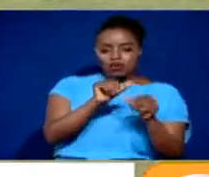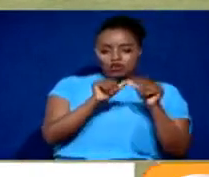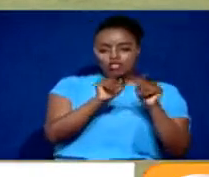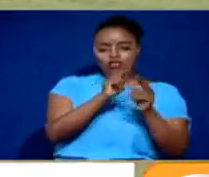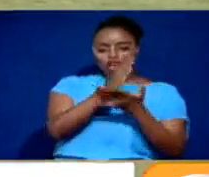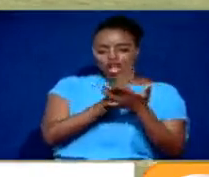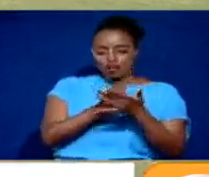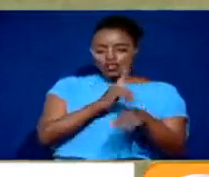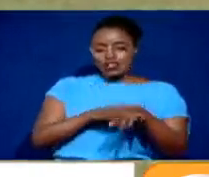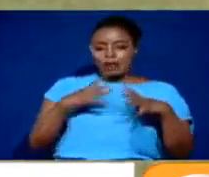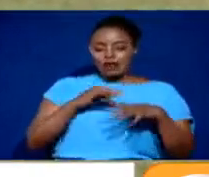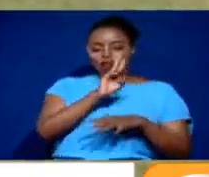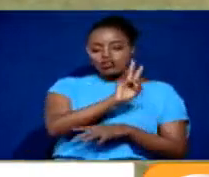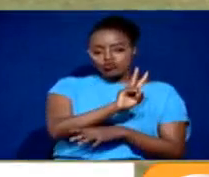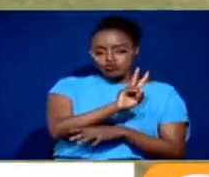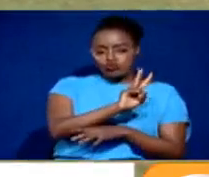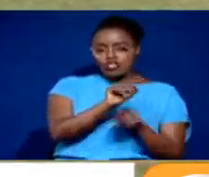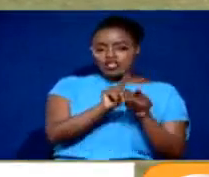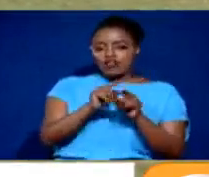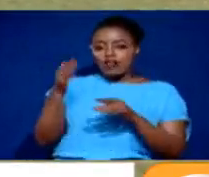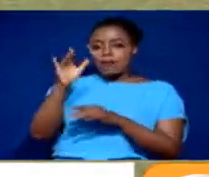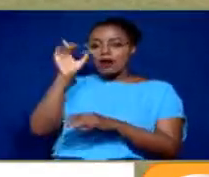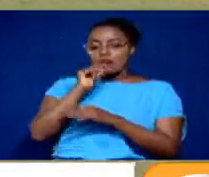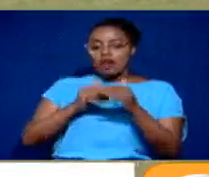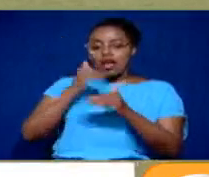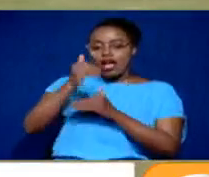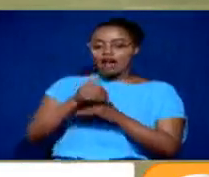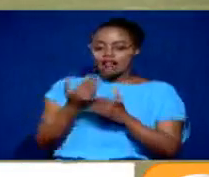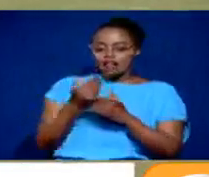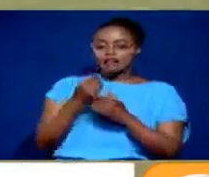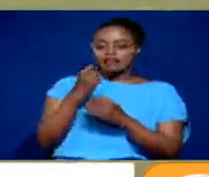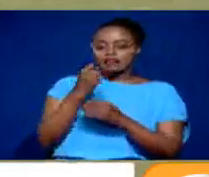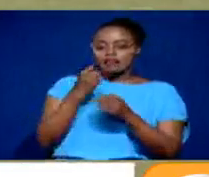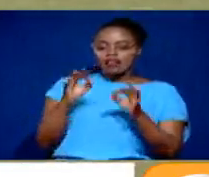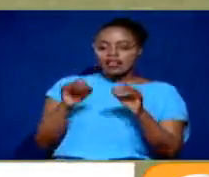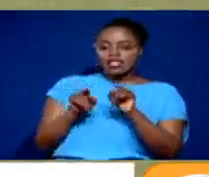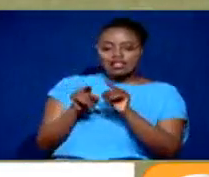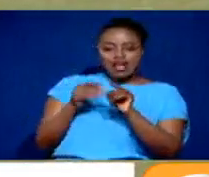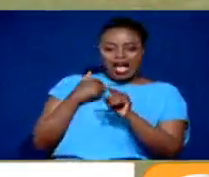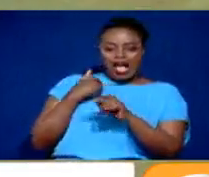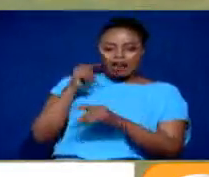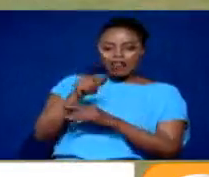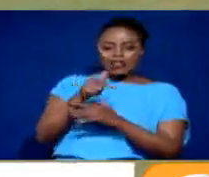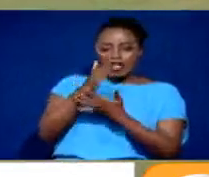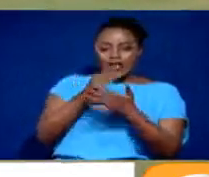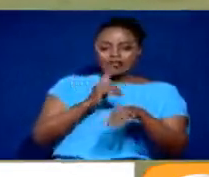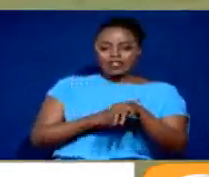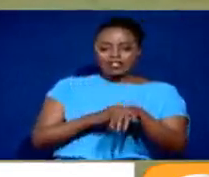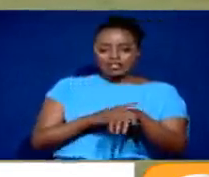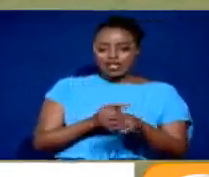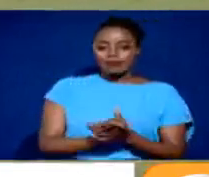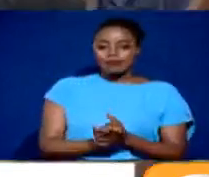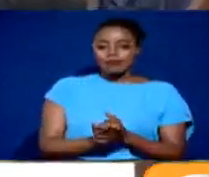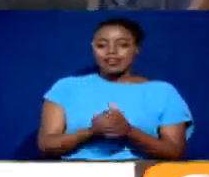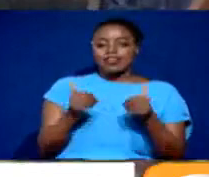the halftime break with a 2-goal cushion restored after a superb free kick by Michael Oduor at the stroke of halftime.